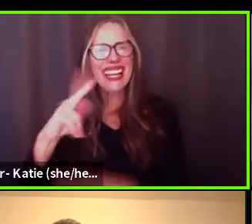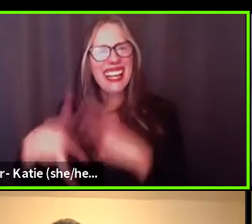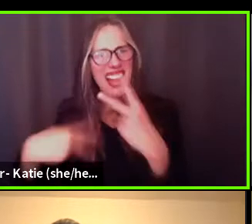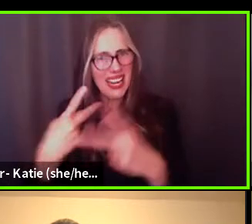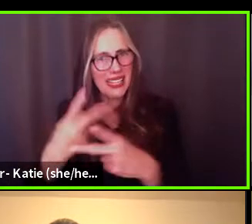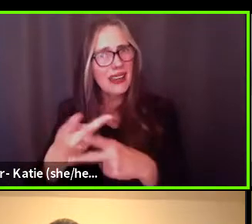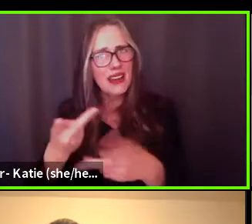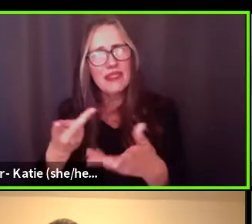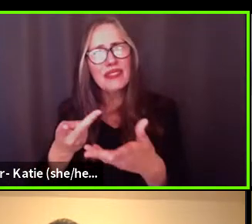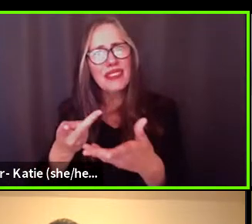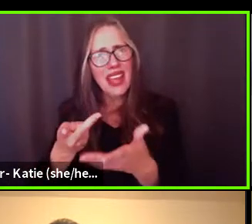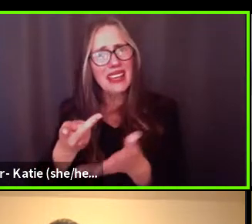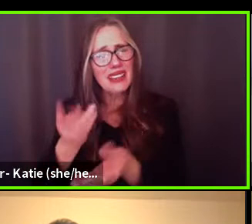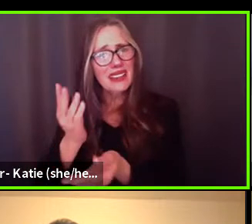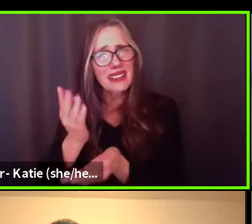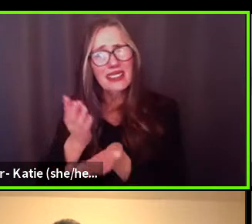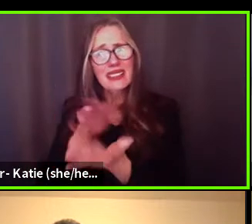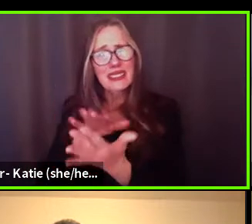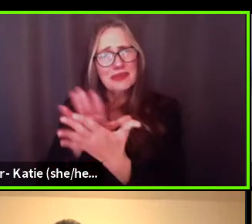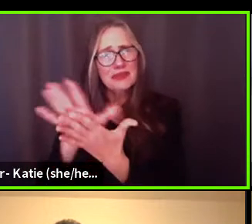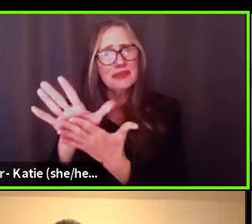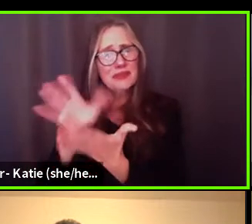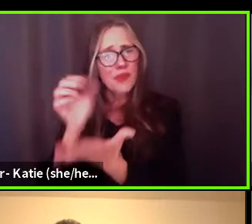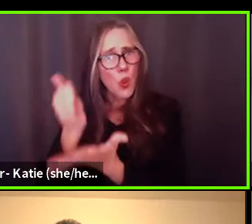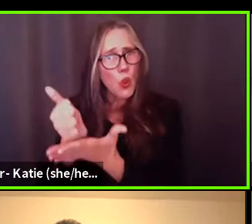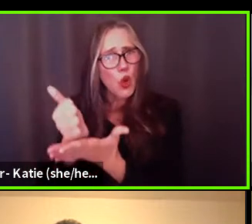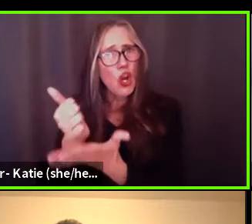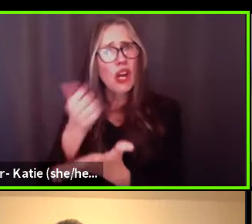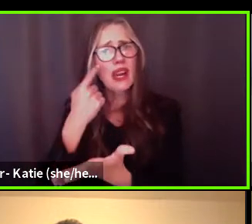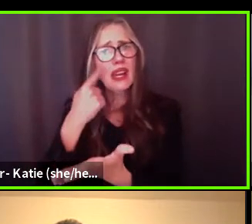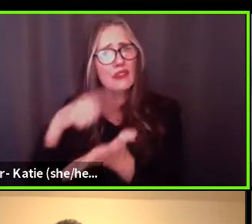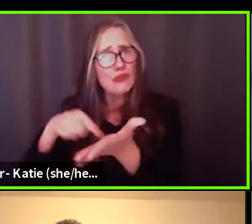a panelist or or right in the chat